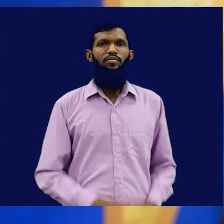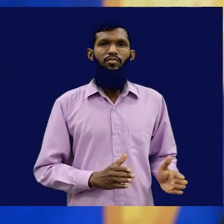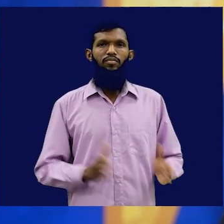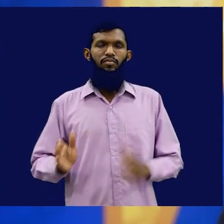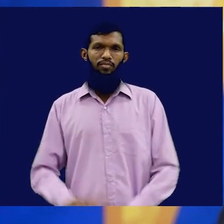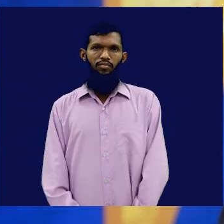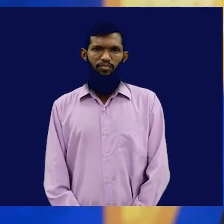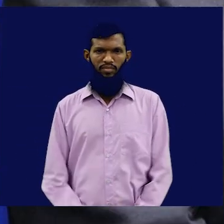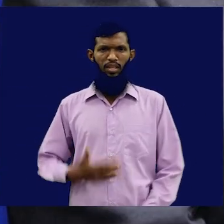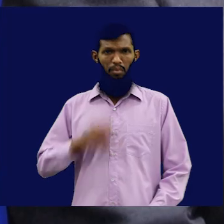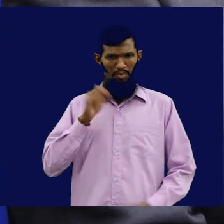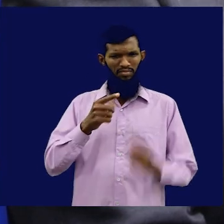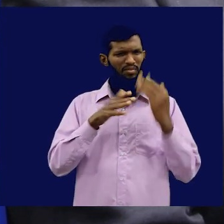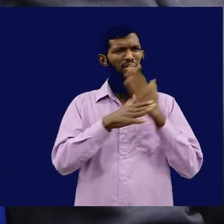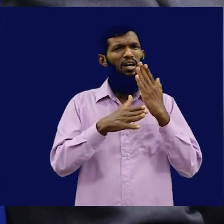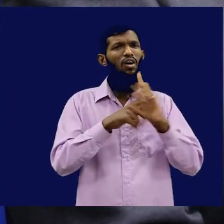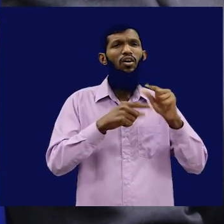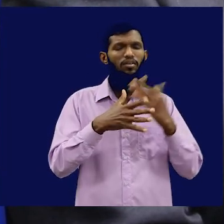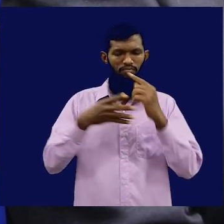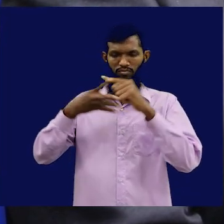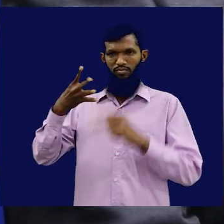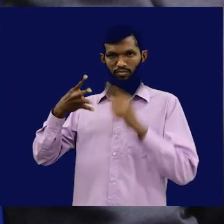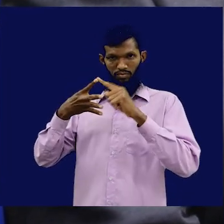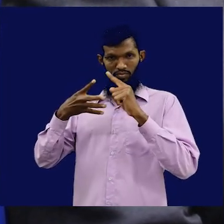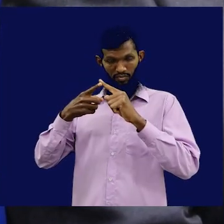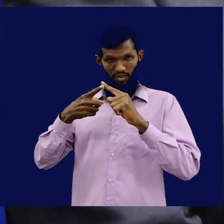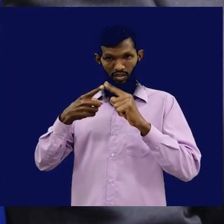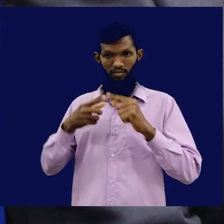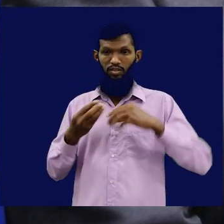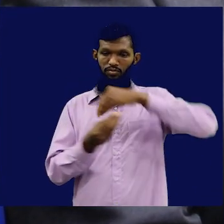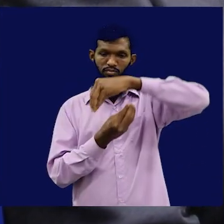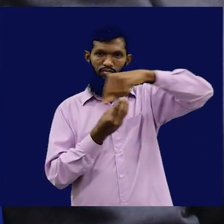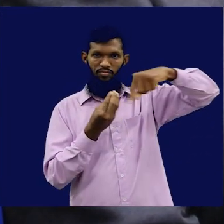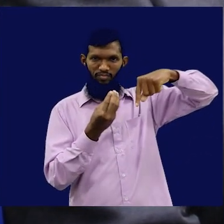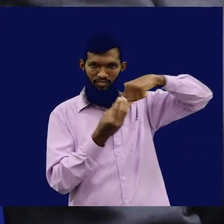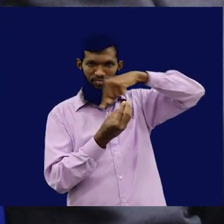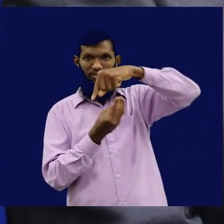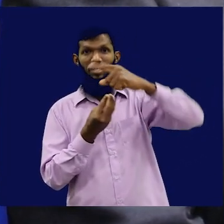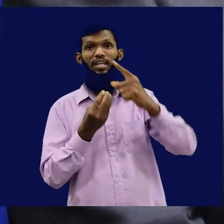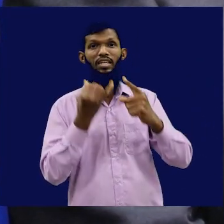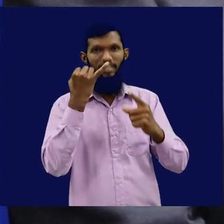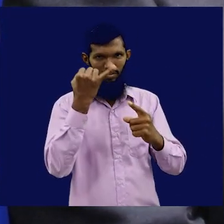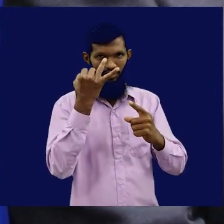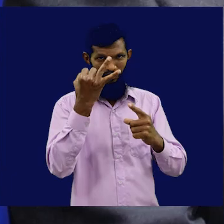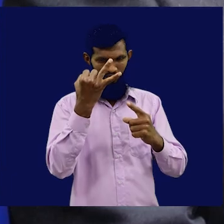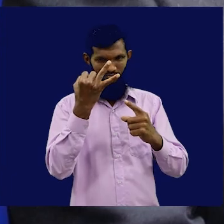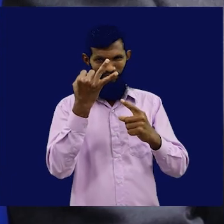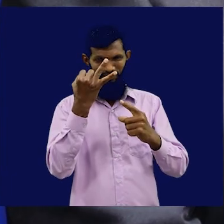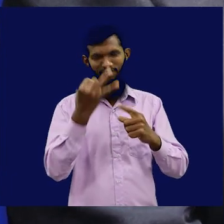and blessings be upon him. The rites include tawaf, which is the circumambulation around the